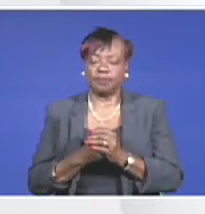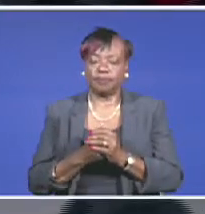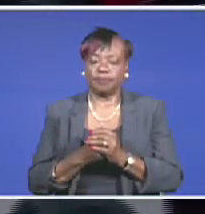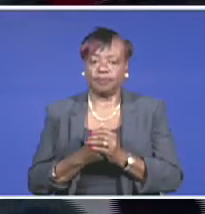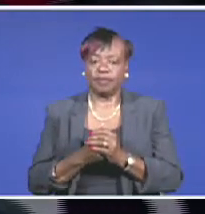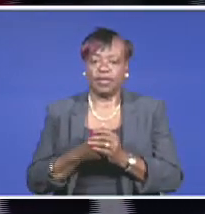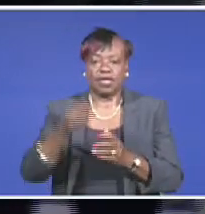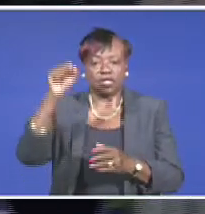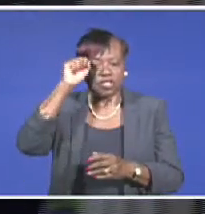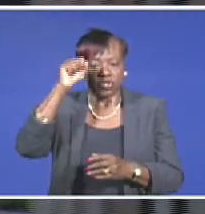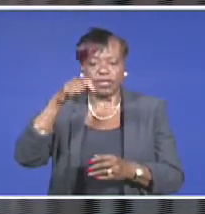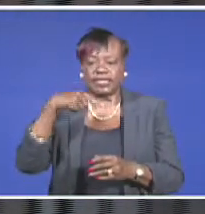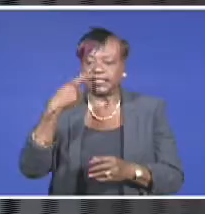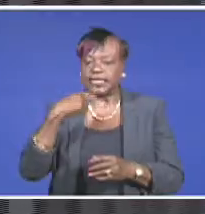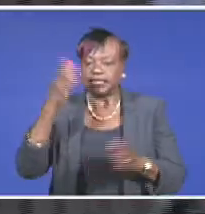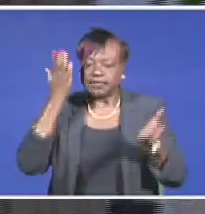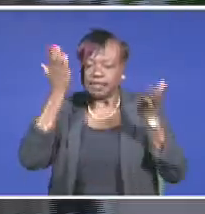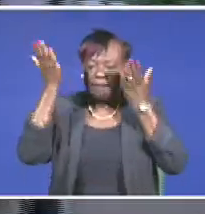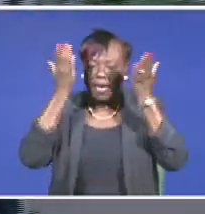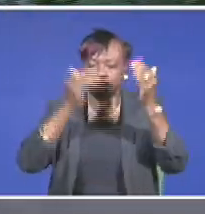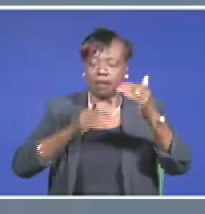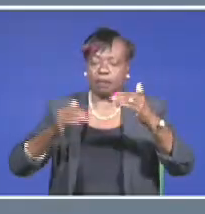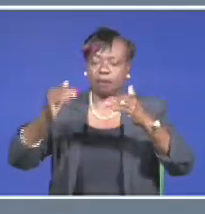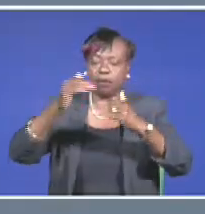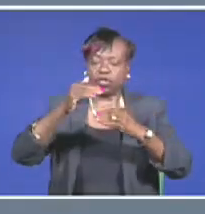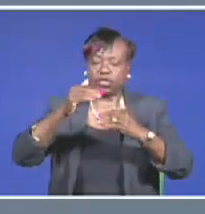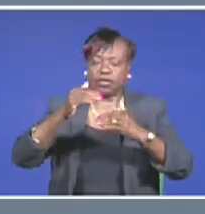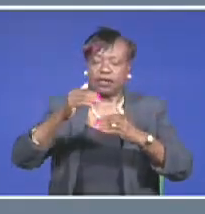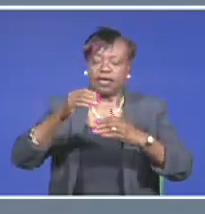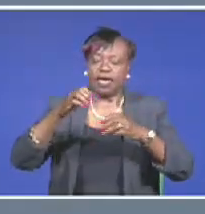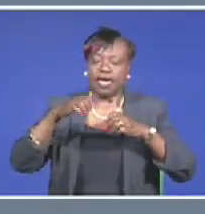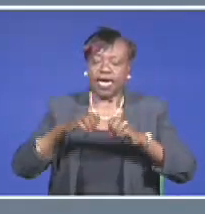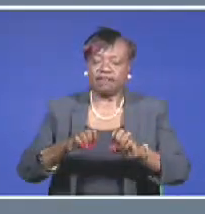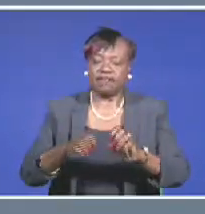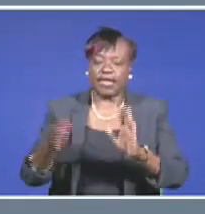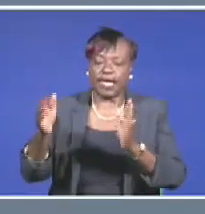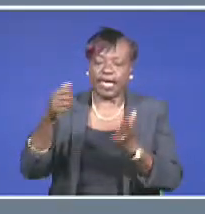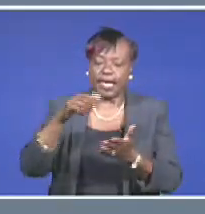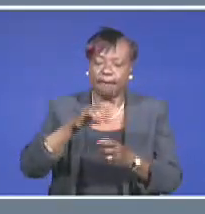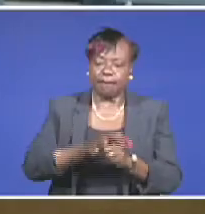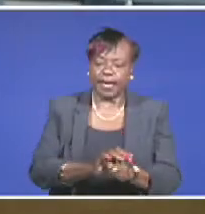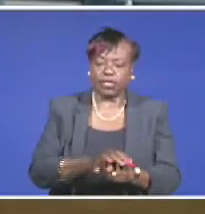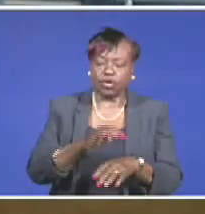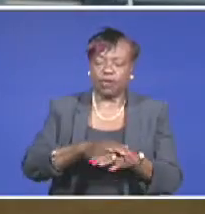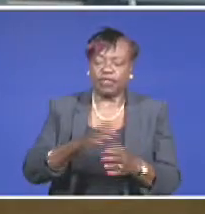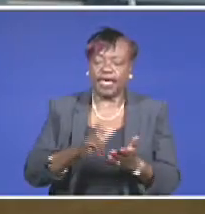Sawyer says the marketing and promotion efforts have had a significant impact on the airlift growth.